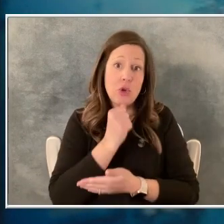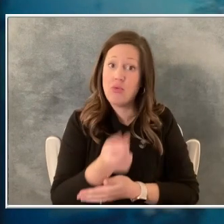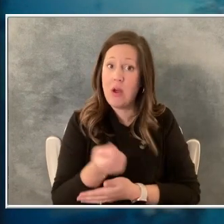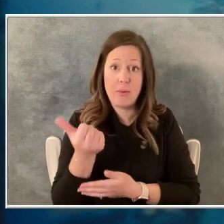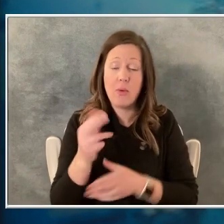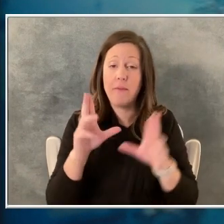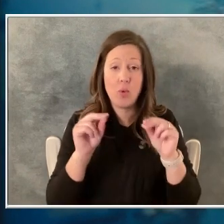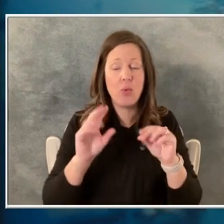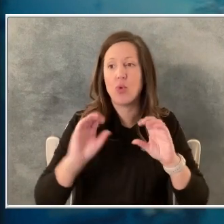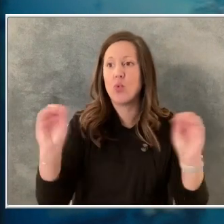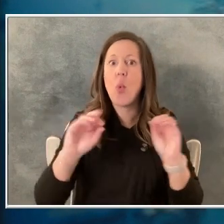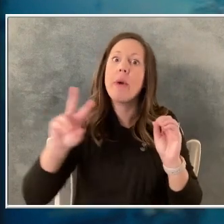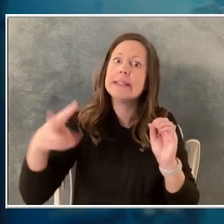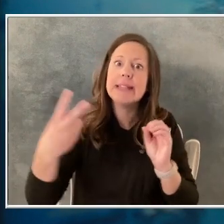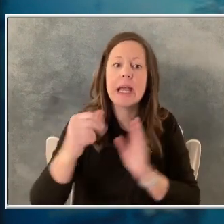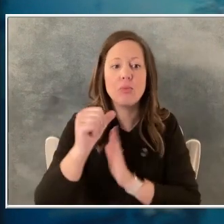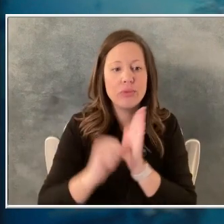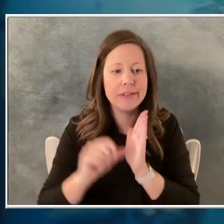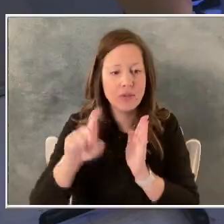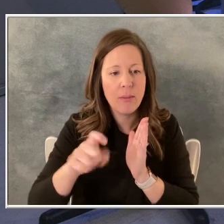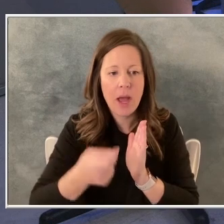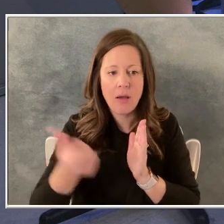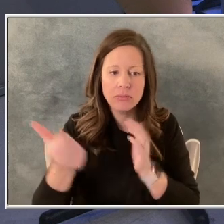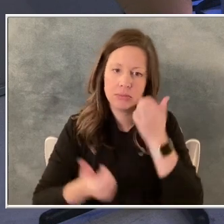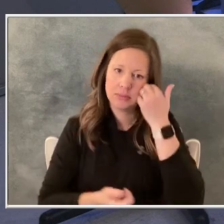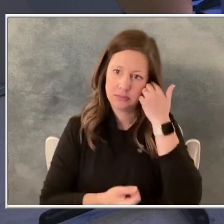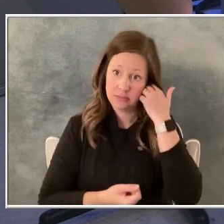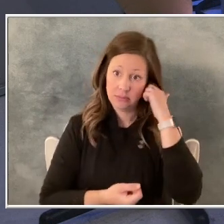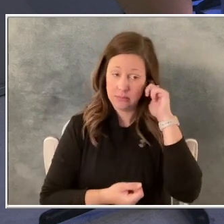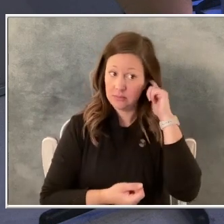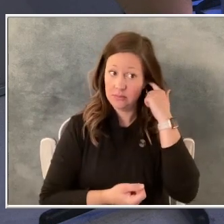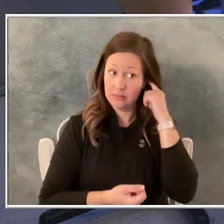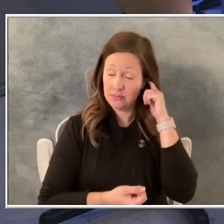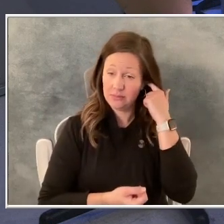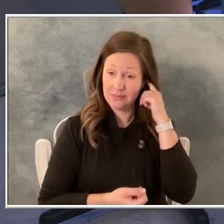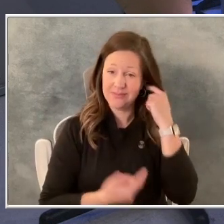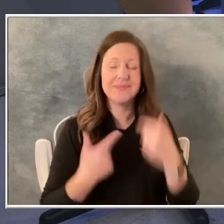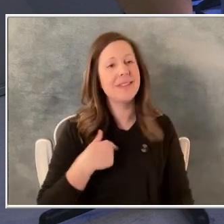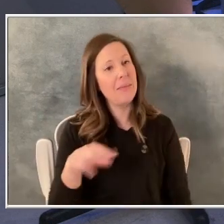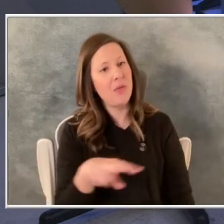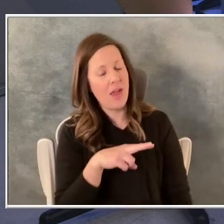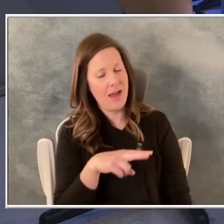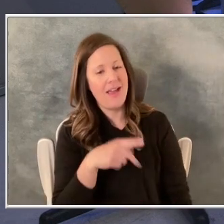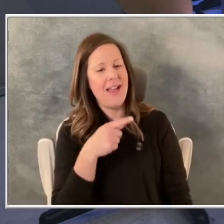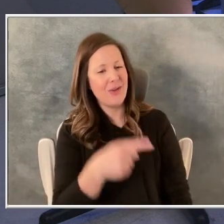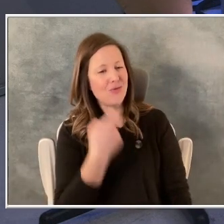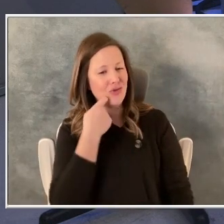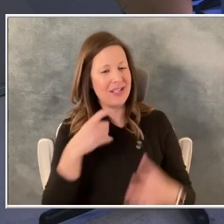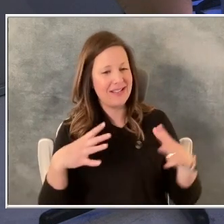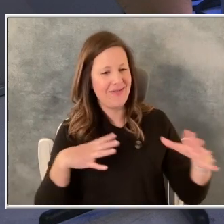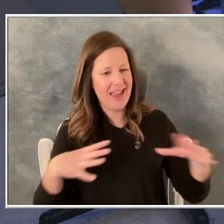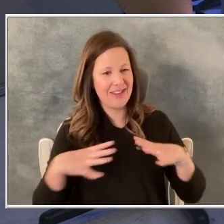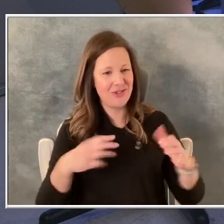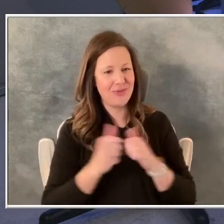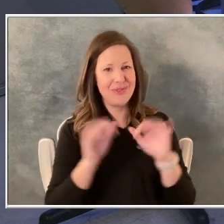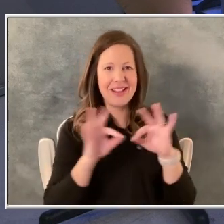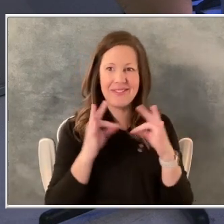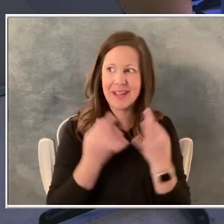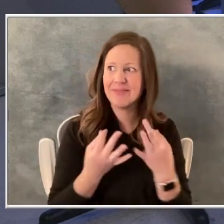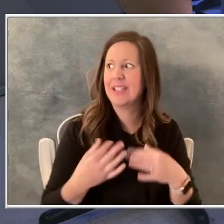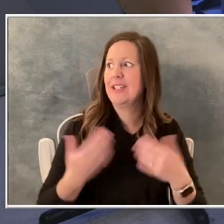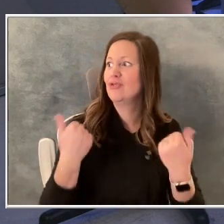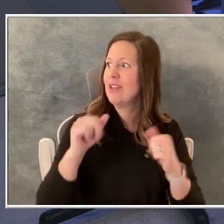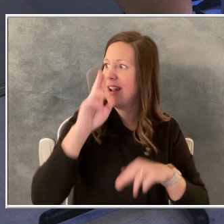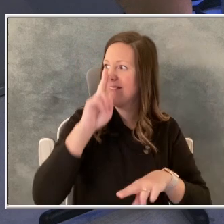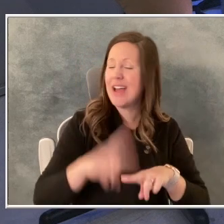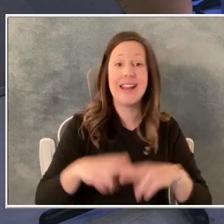procedure to retrieve these seeds back. Tyson, I'm looking at you across the table and I'm thinking you were just on a vacation with your family trying to have a good time, and now here you are sitting with Dr.